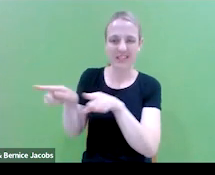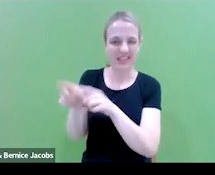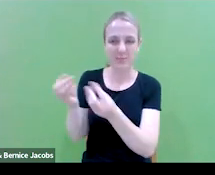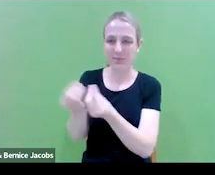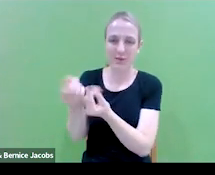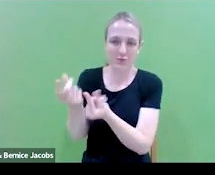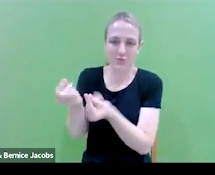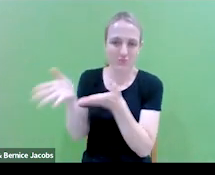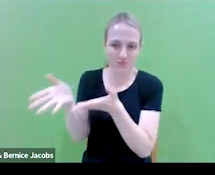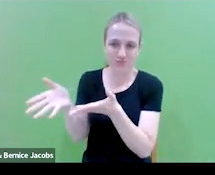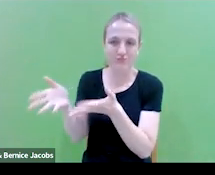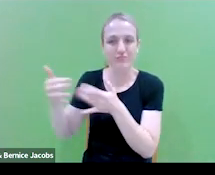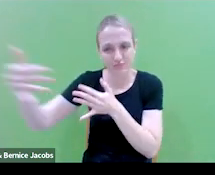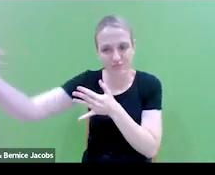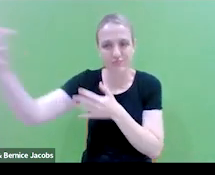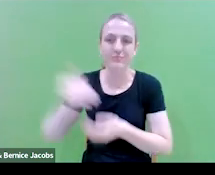term.